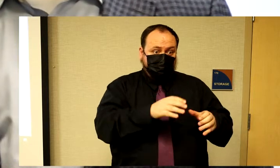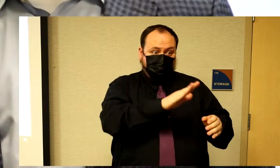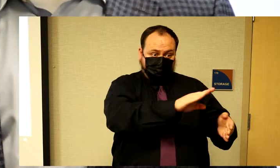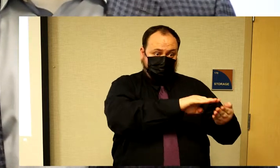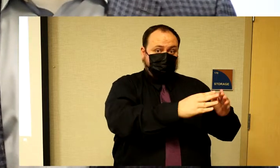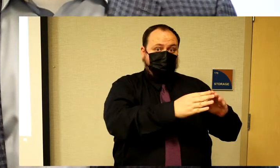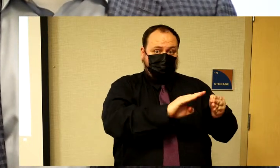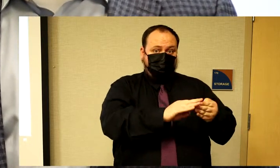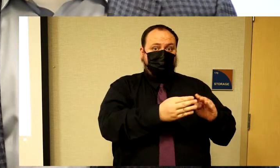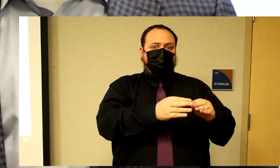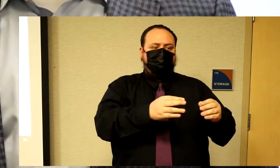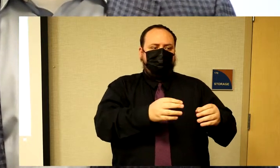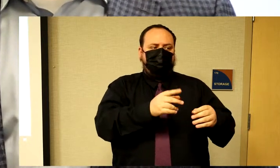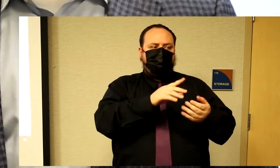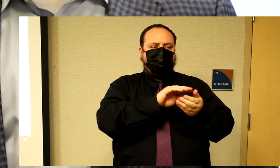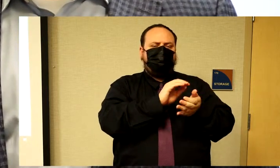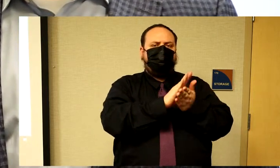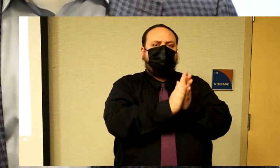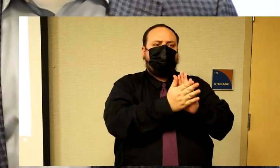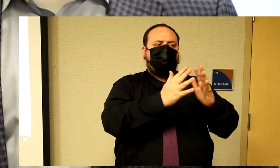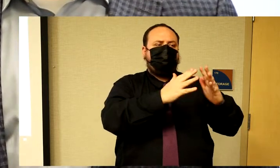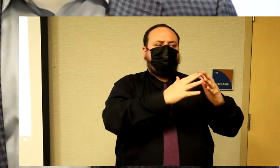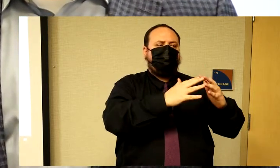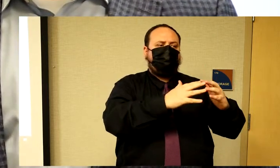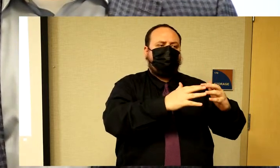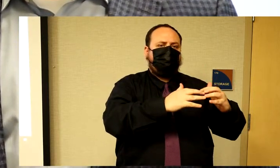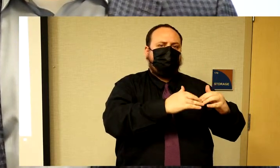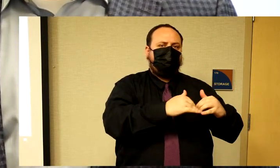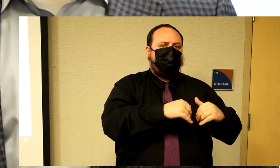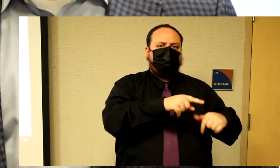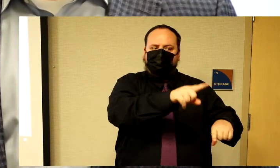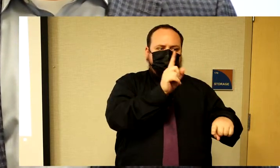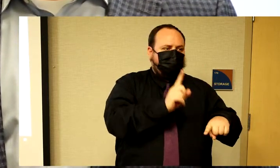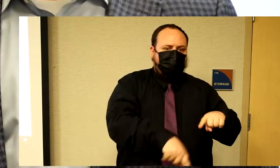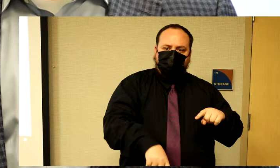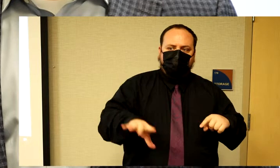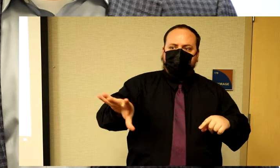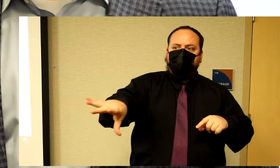community such that they are unable to elect